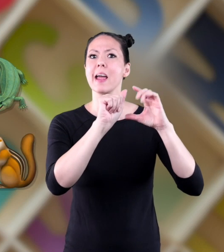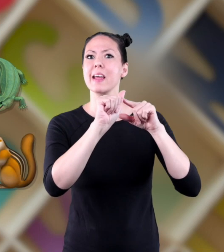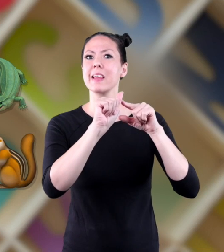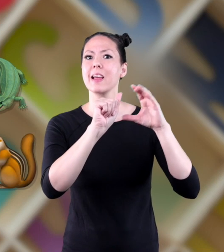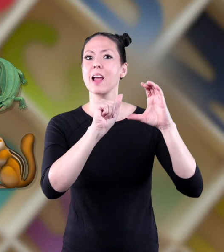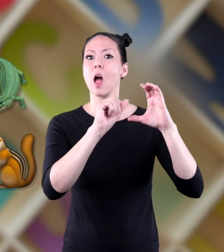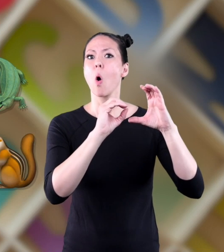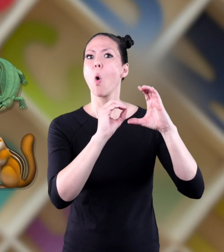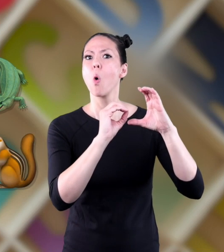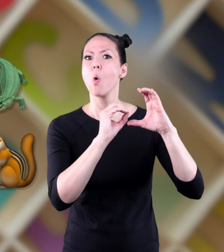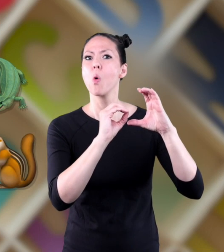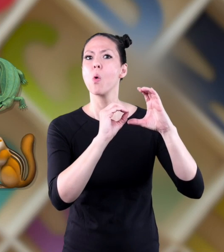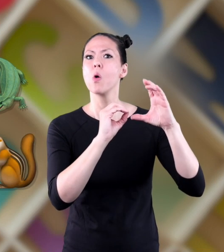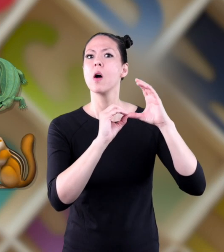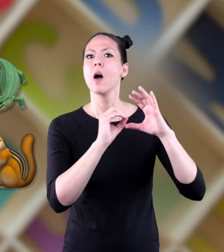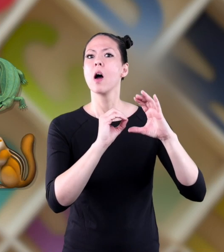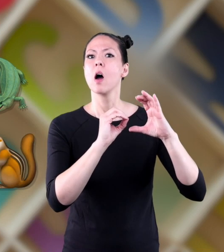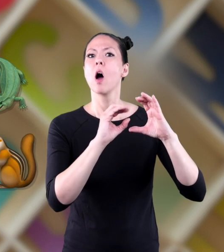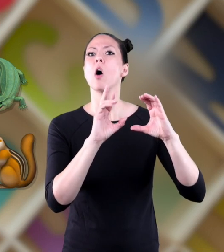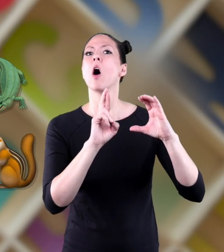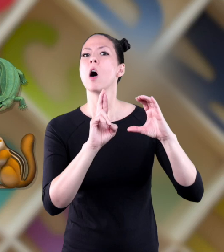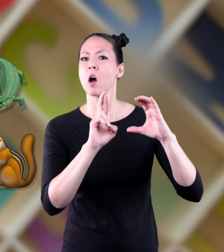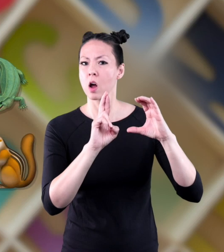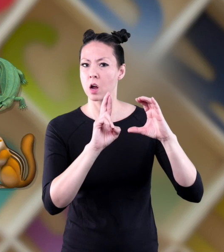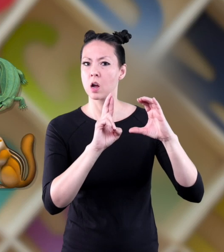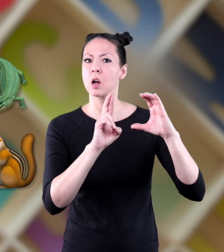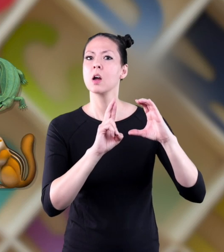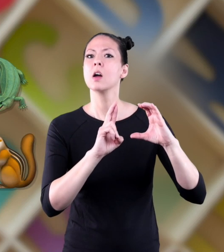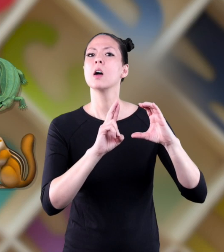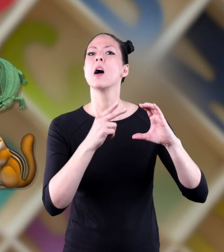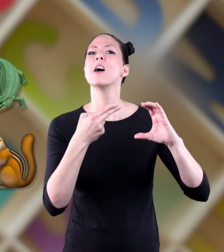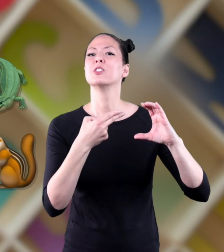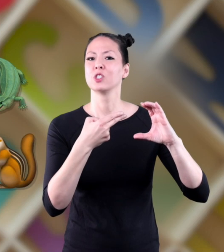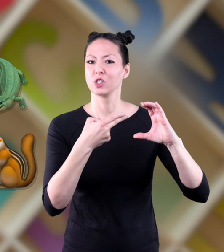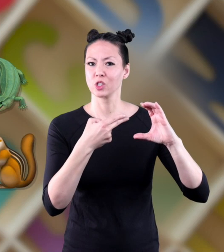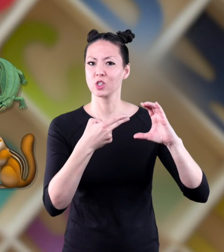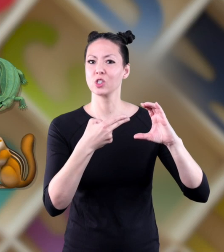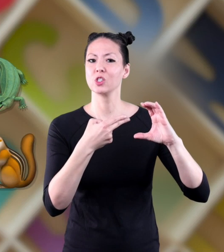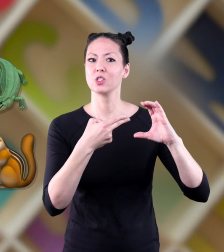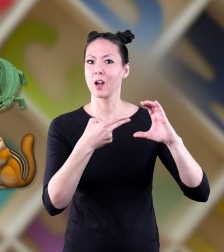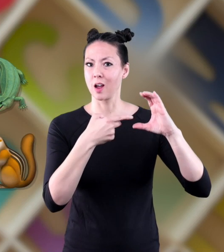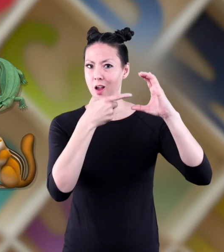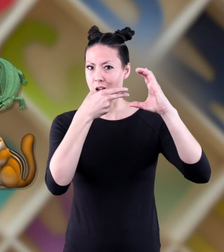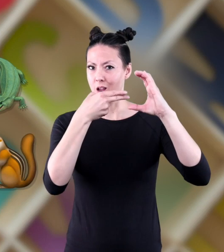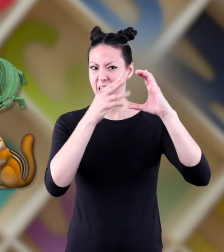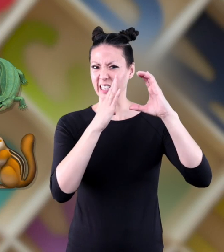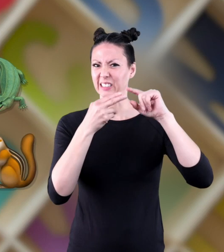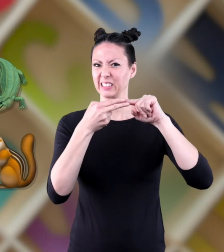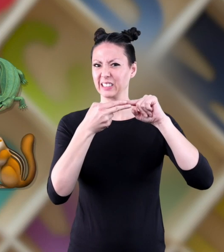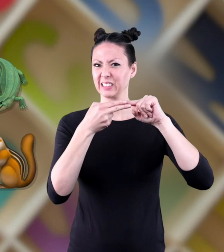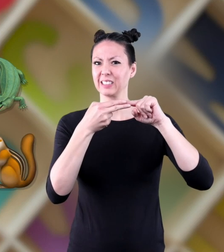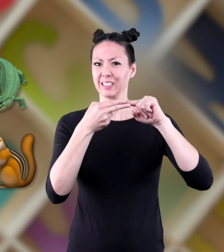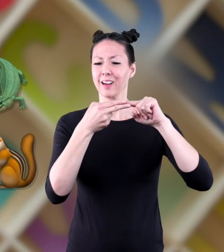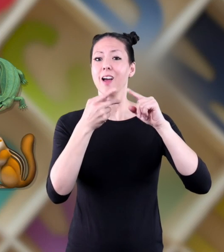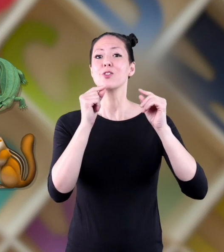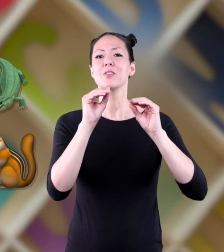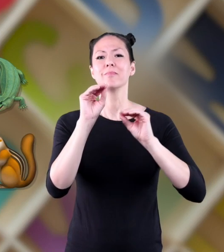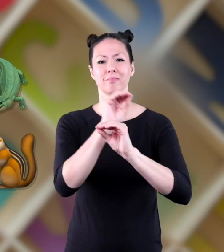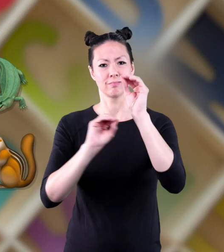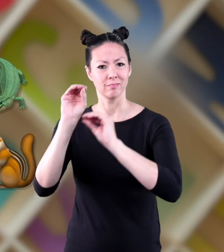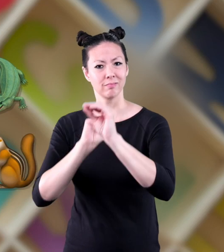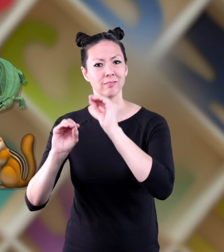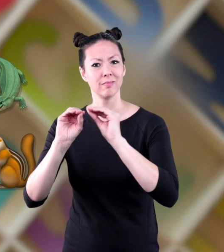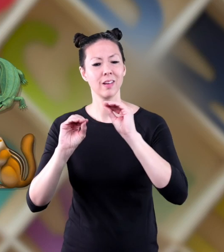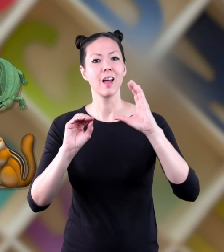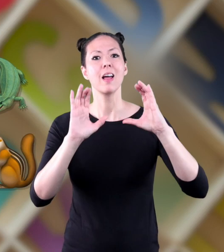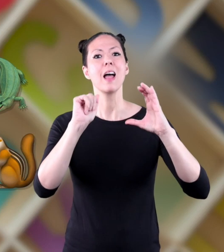O in cow, R in crocodile, and H in chipmunk. So putting them in alphabetical order, you'd start with